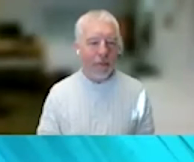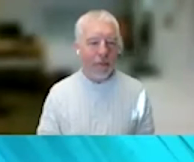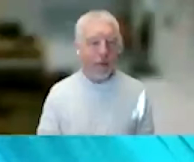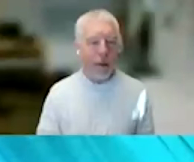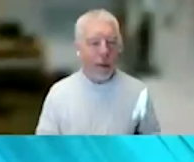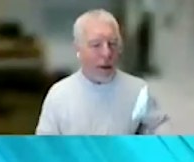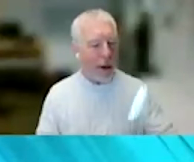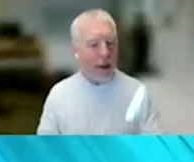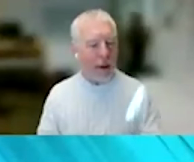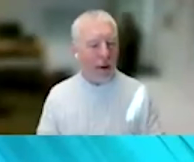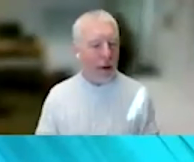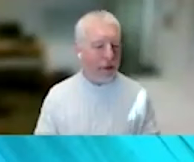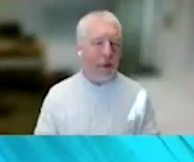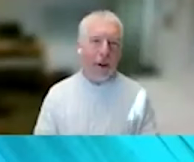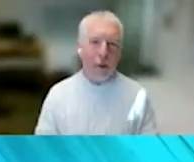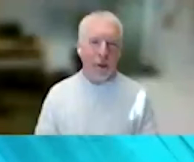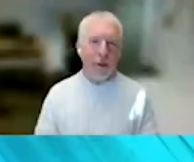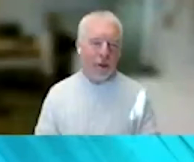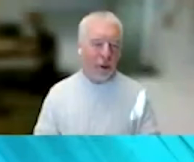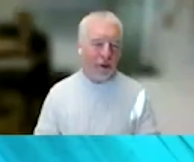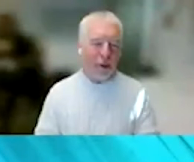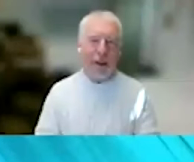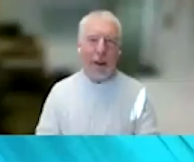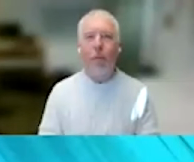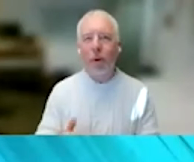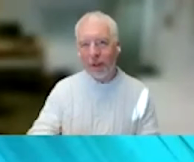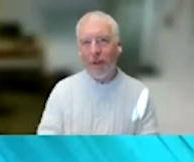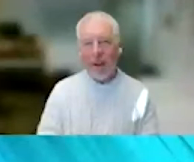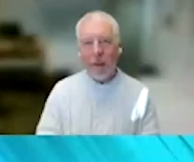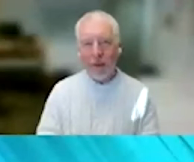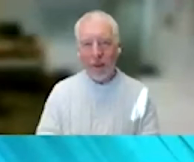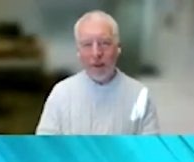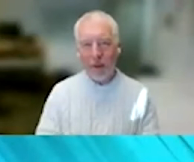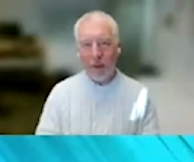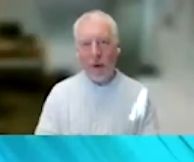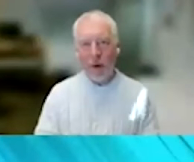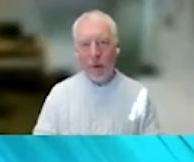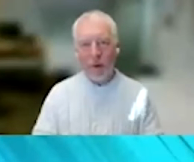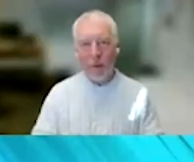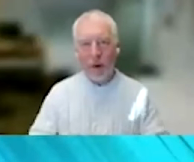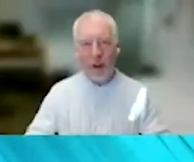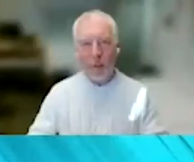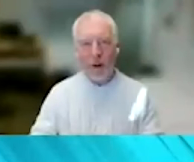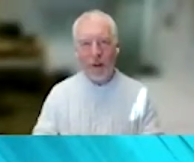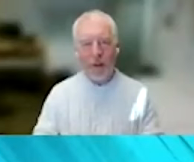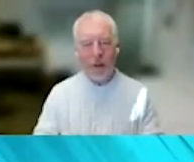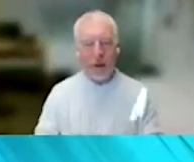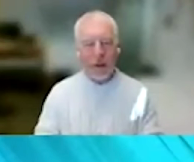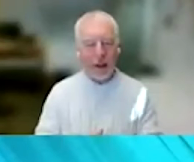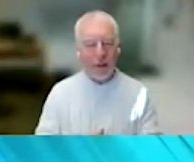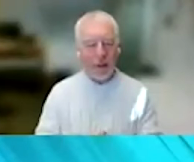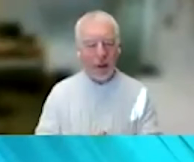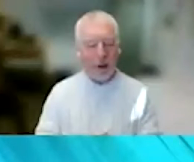can. And associated with us is the Emerging Media Lab. The previous presentation was about an Emerging Media Lab project.